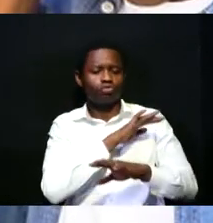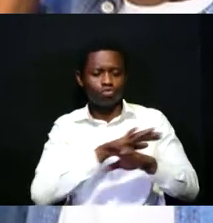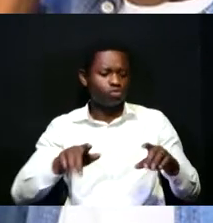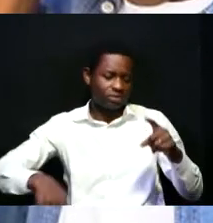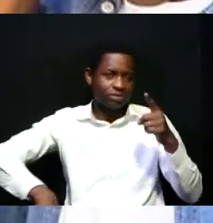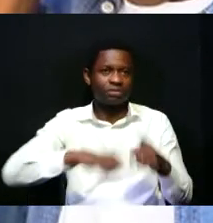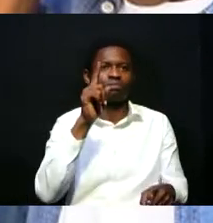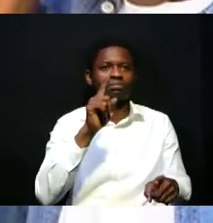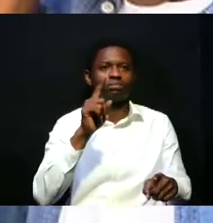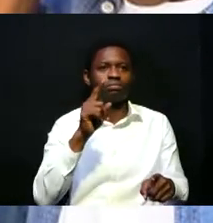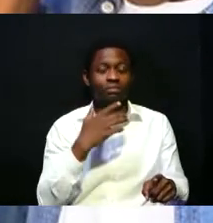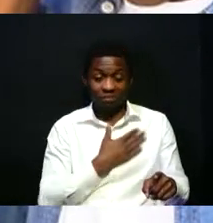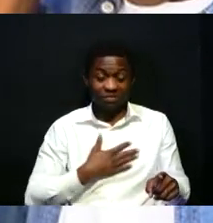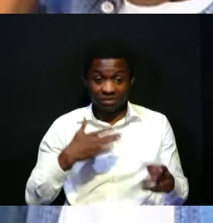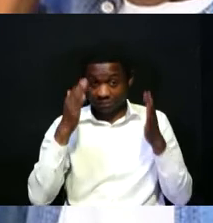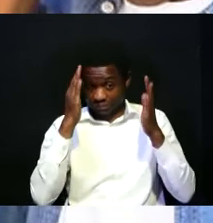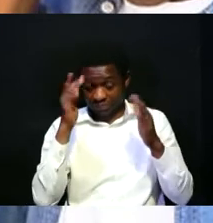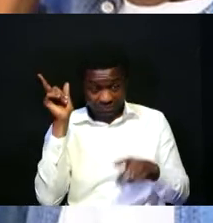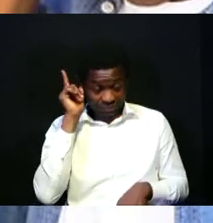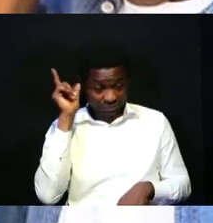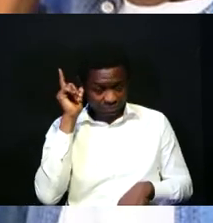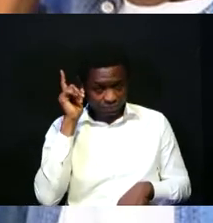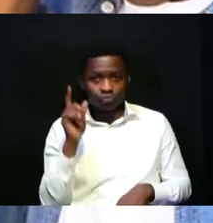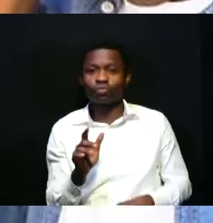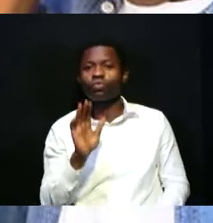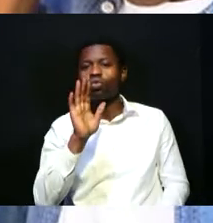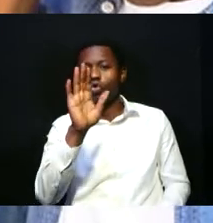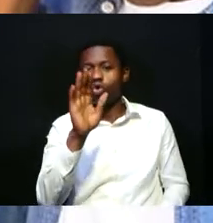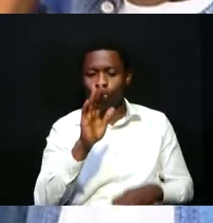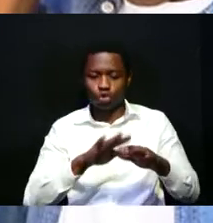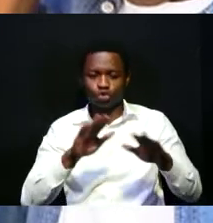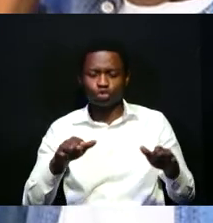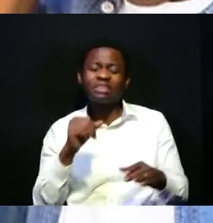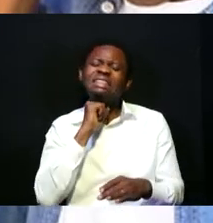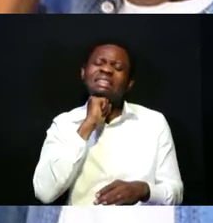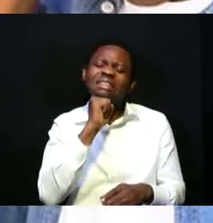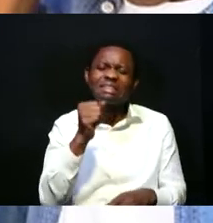pay attention to this. Don't sack your difficult child